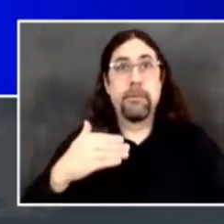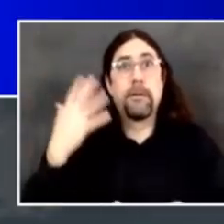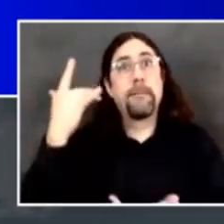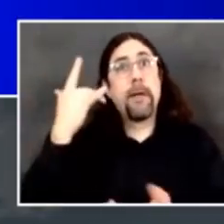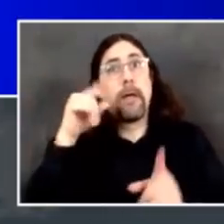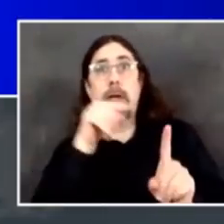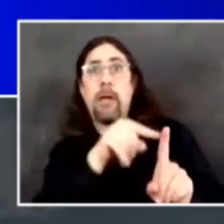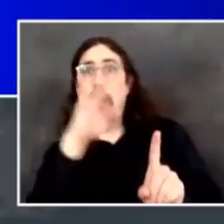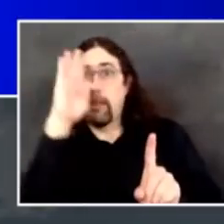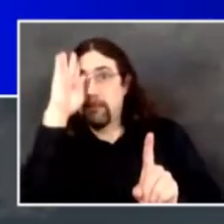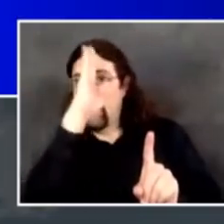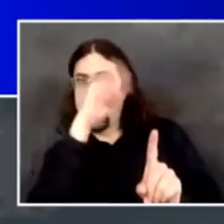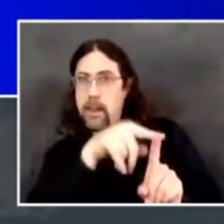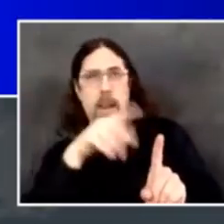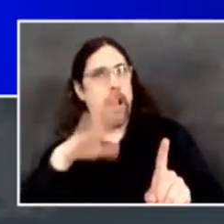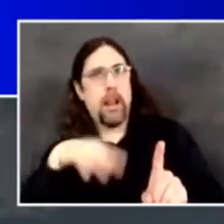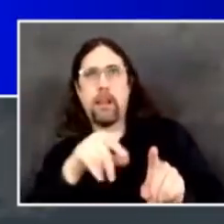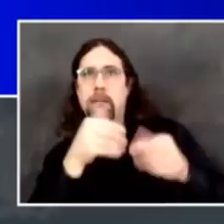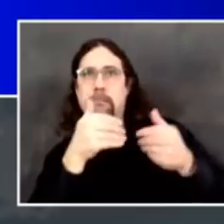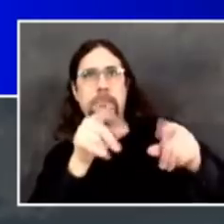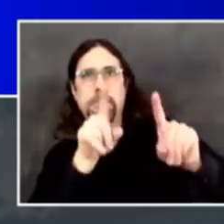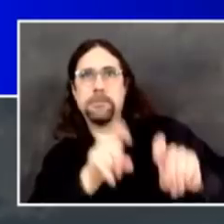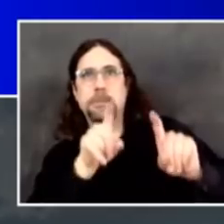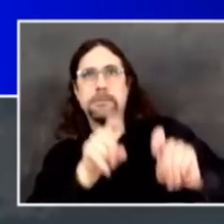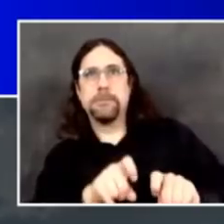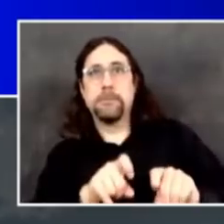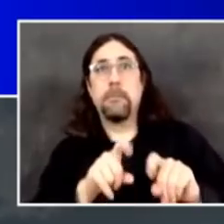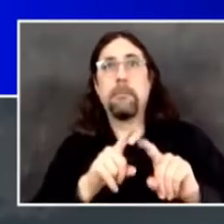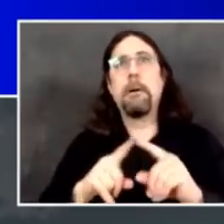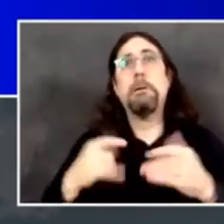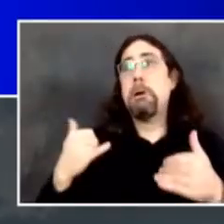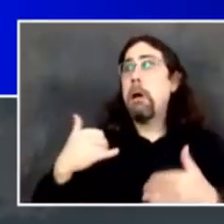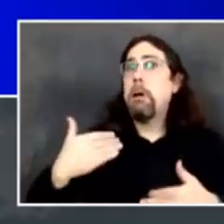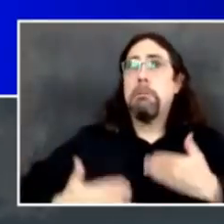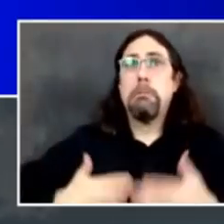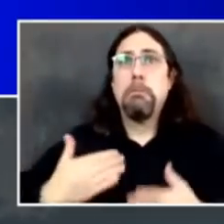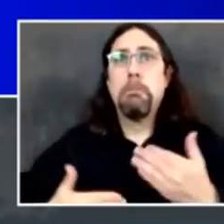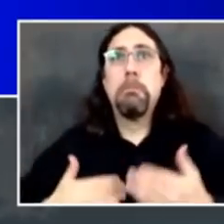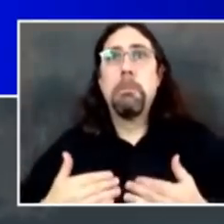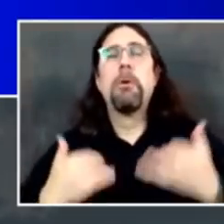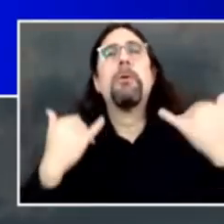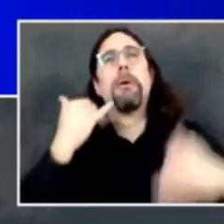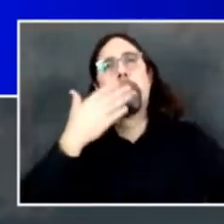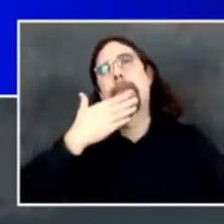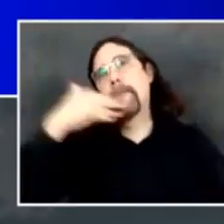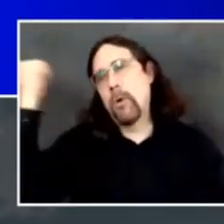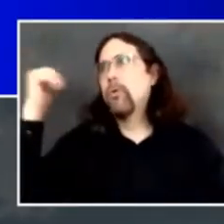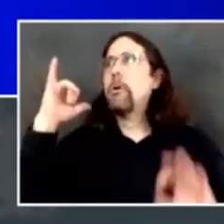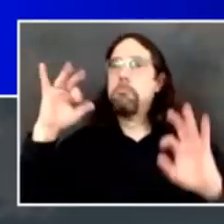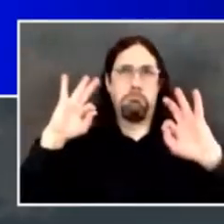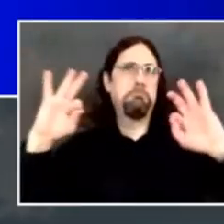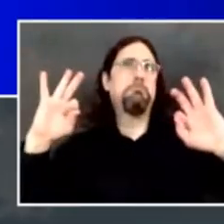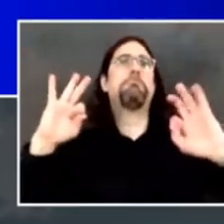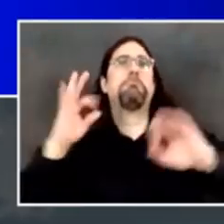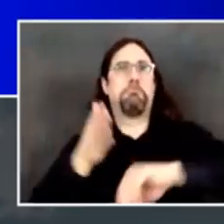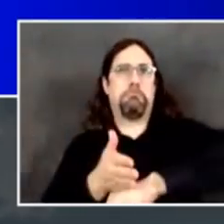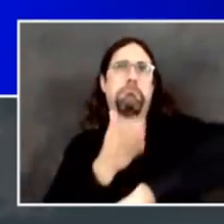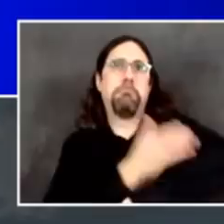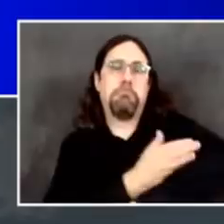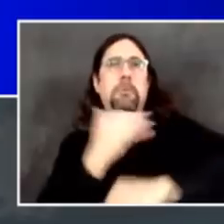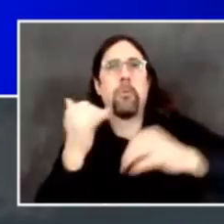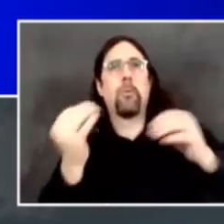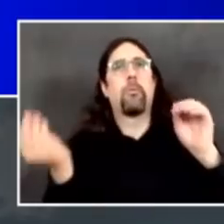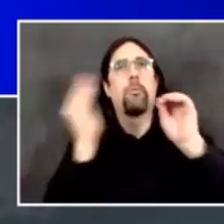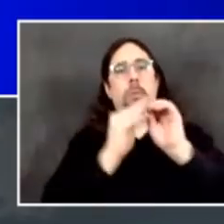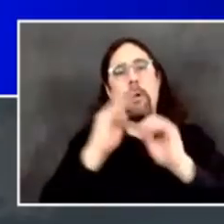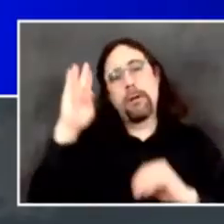play. Now we have a much better situation when it comes to testing. Many, many hospitals have access to their own testing. The